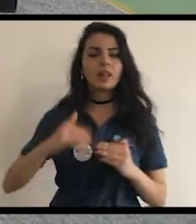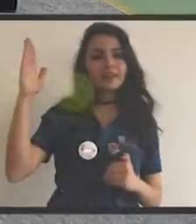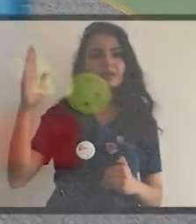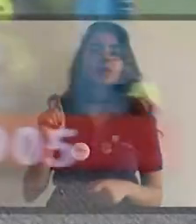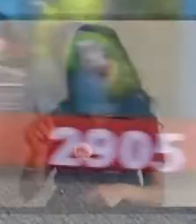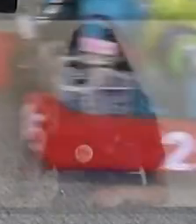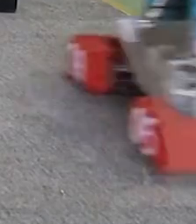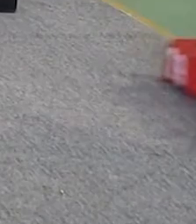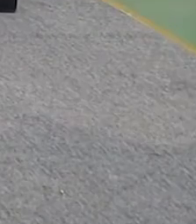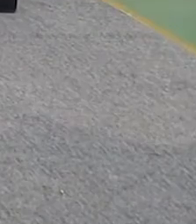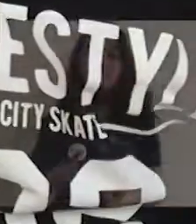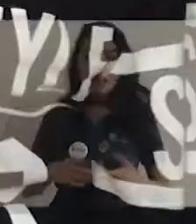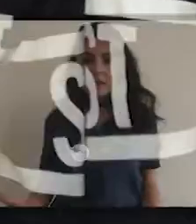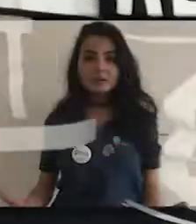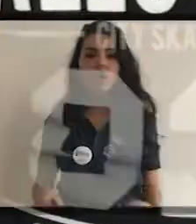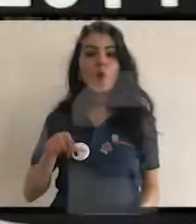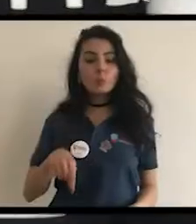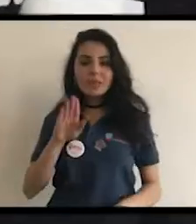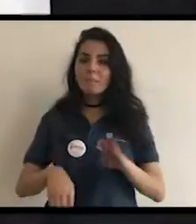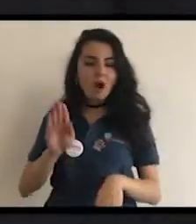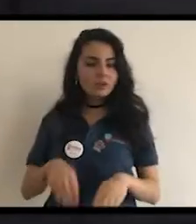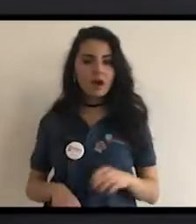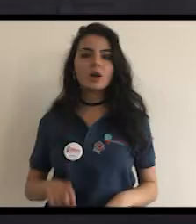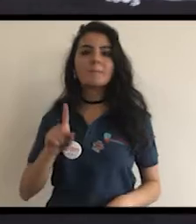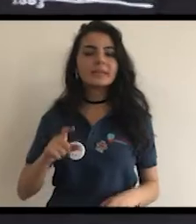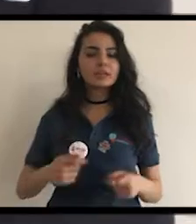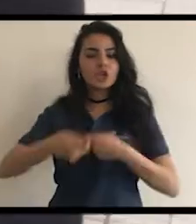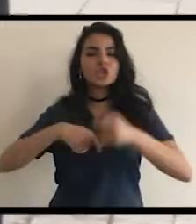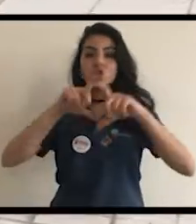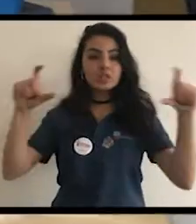inception? And what if this is not a brand,